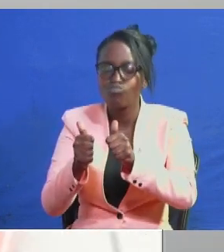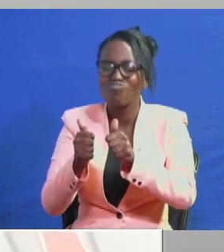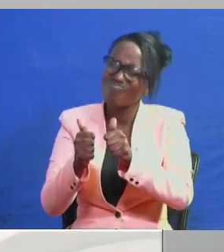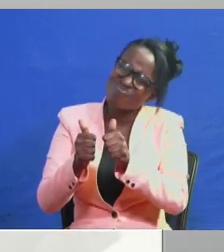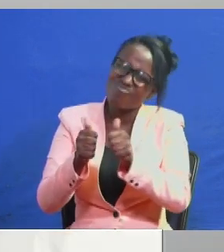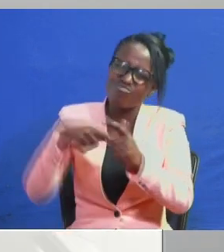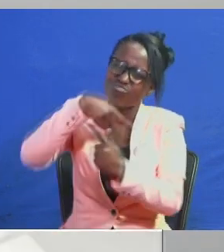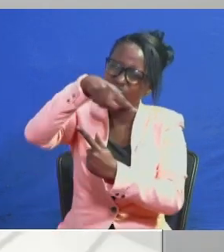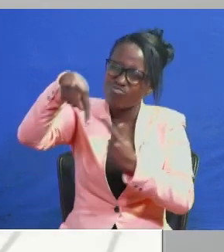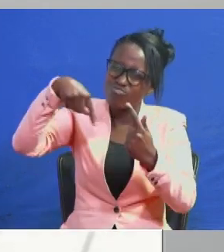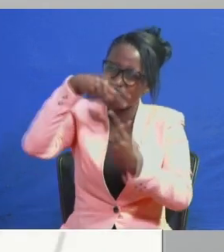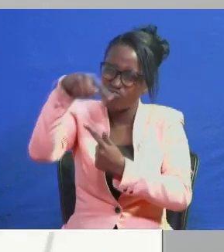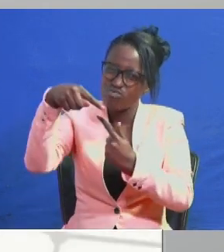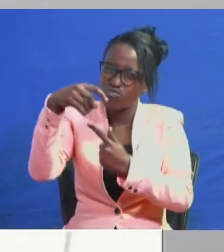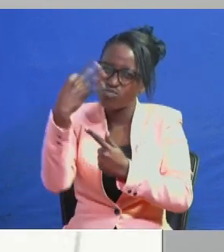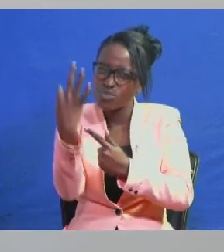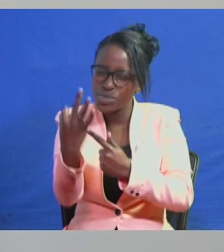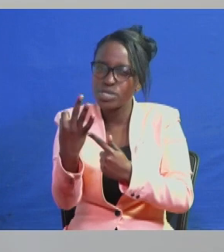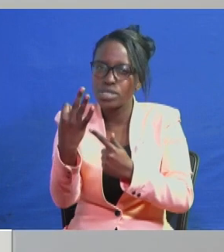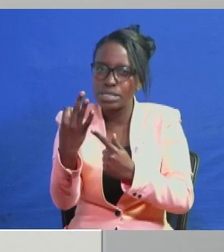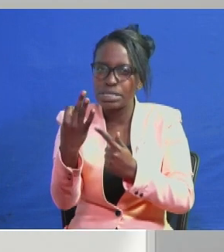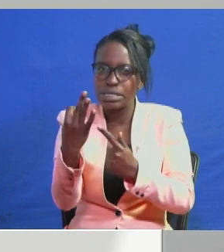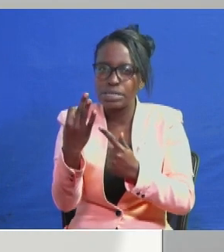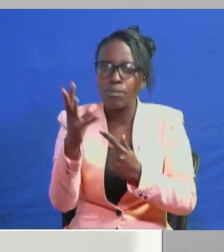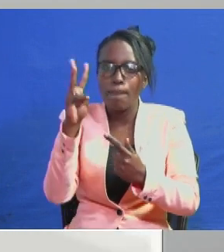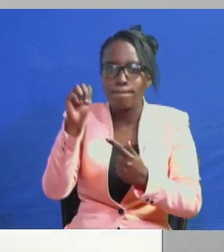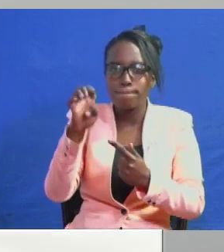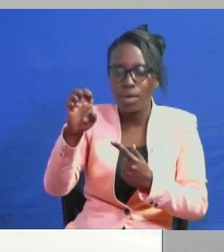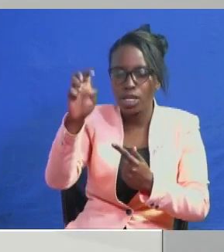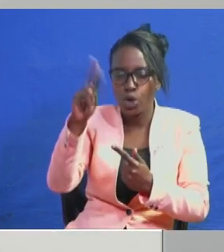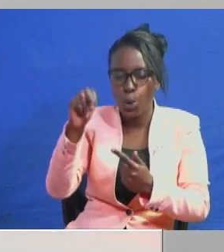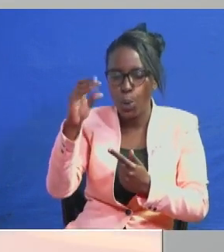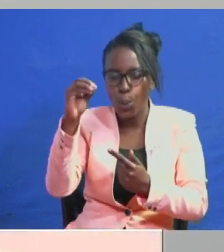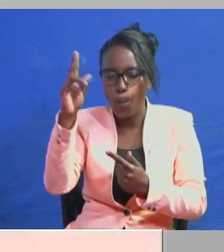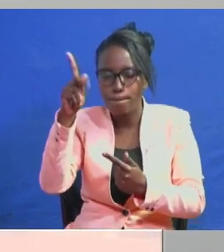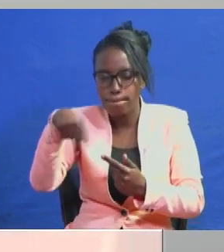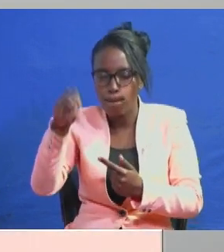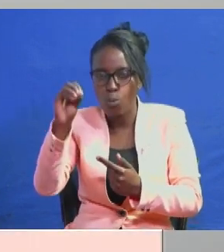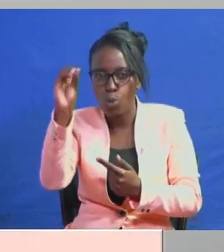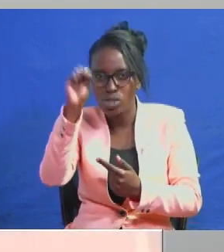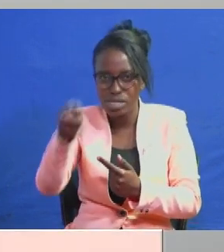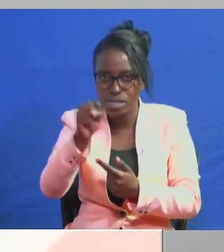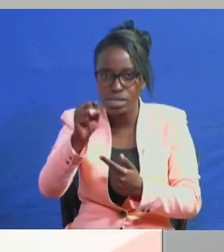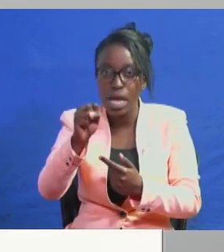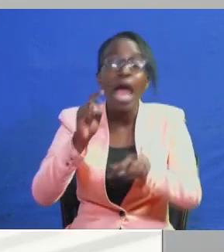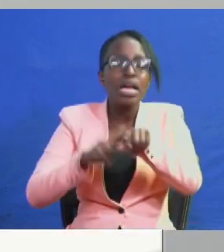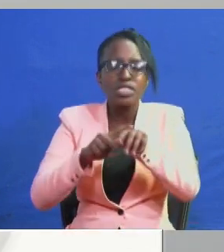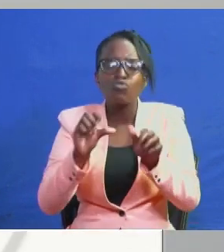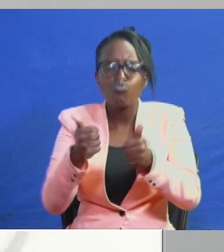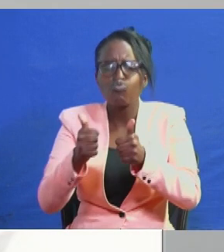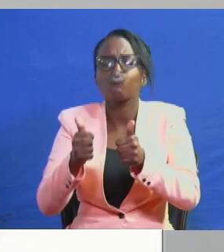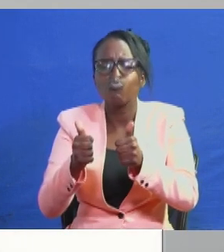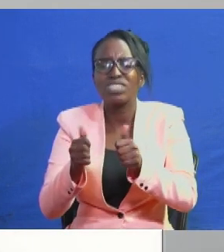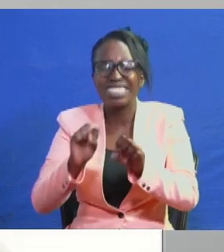around pre and peri and post menopause, because there are quite a lot of hormonal changes that occur during that time. But